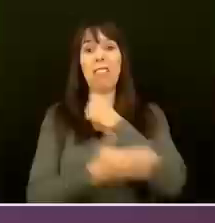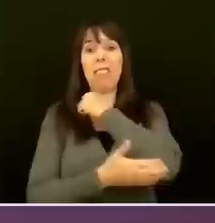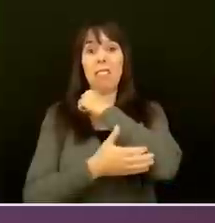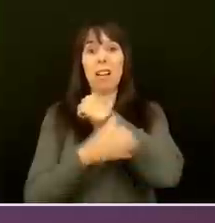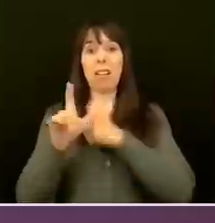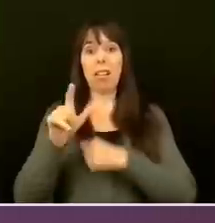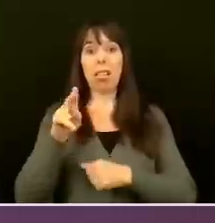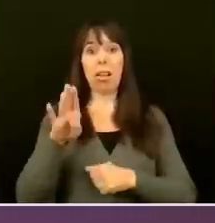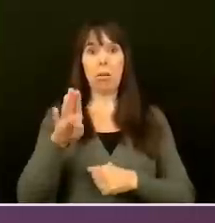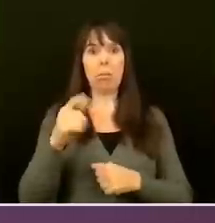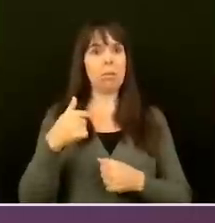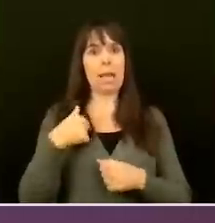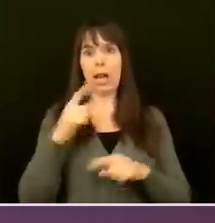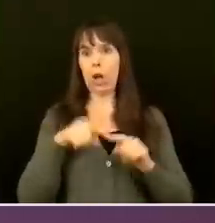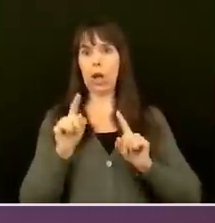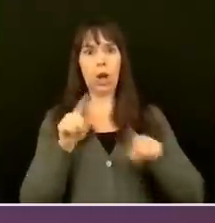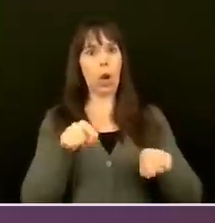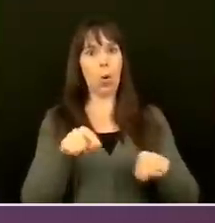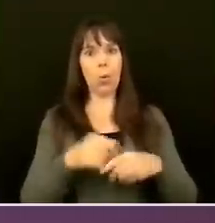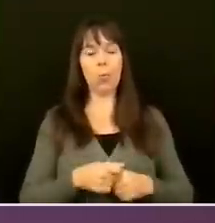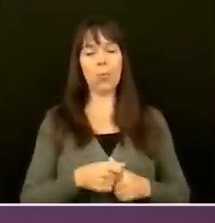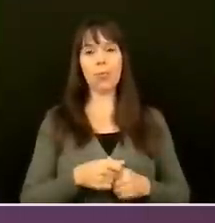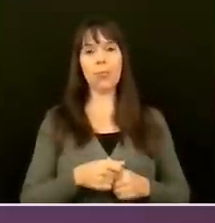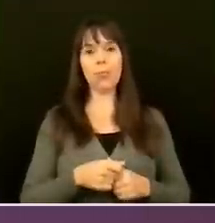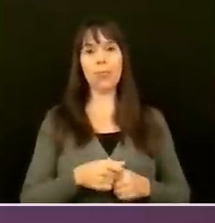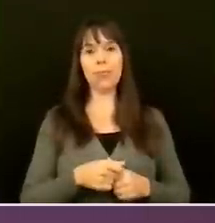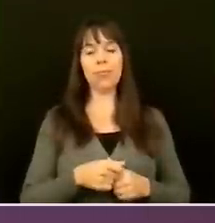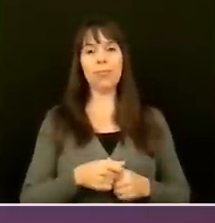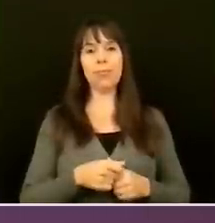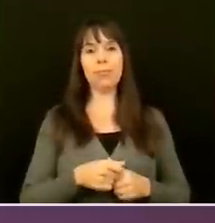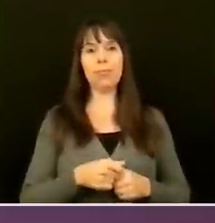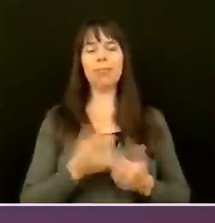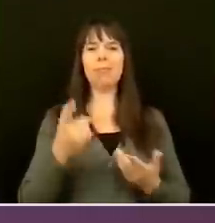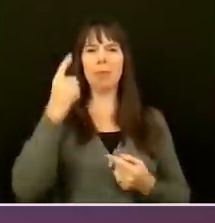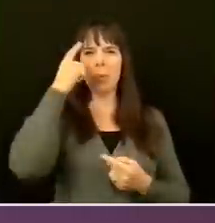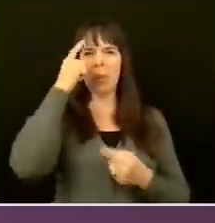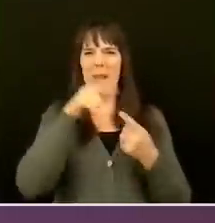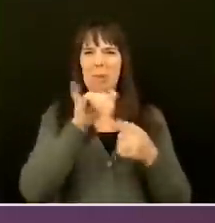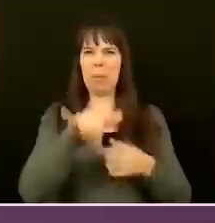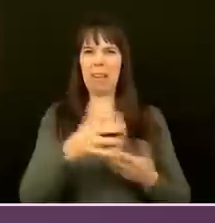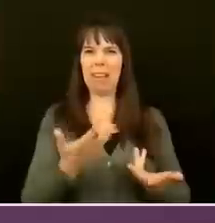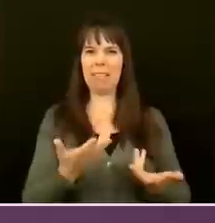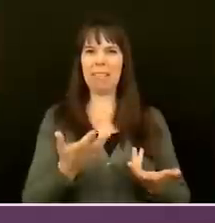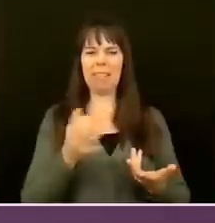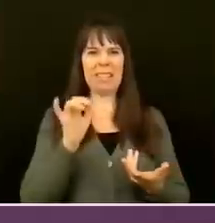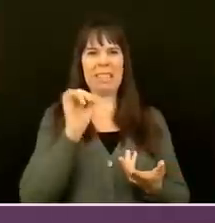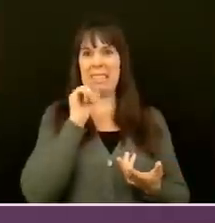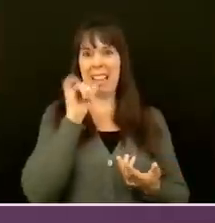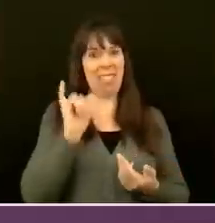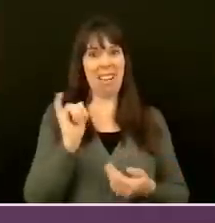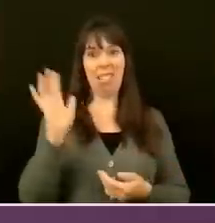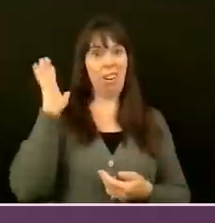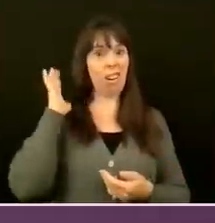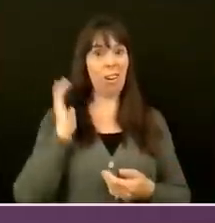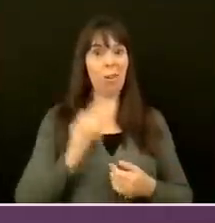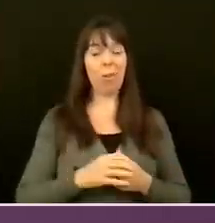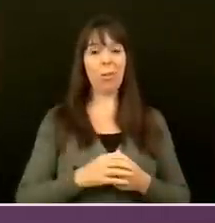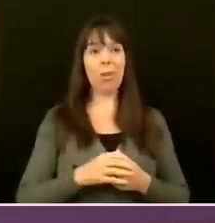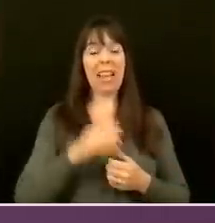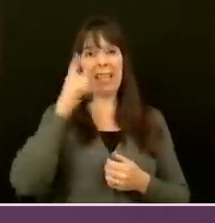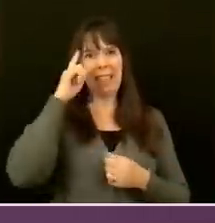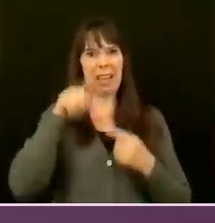and I didn't get to go to prom. So think about that. That's not that long ago. Think about